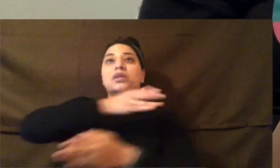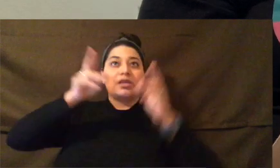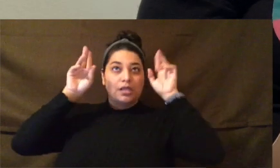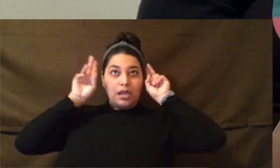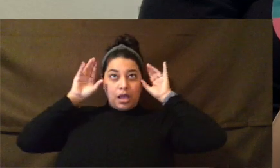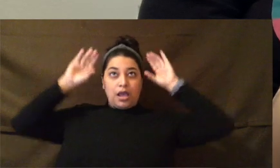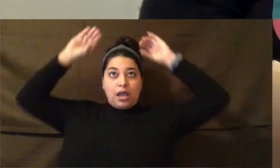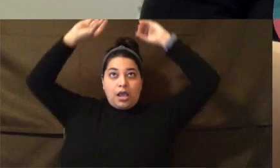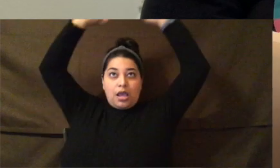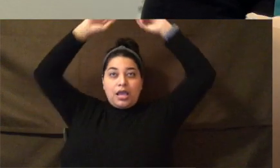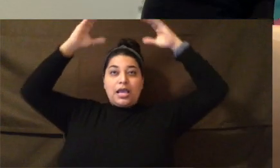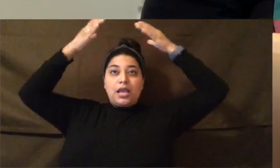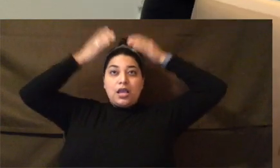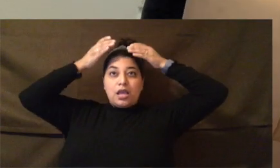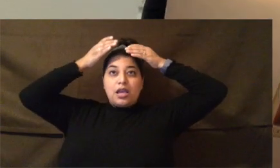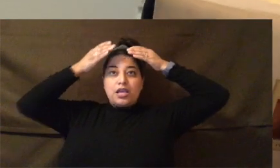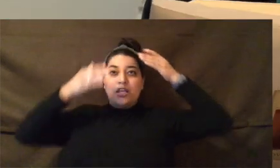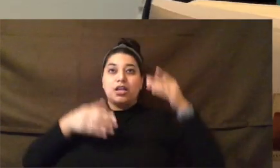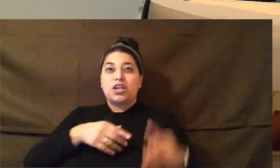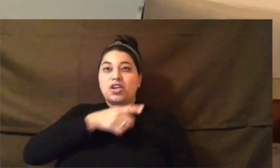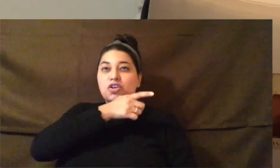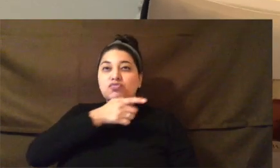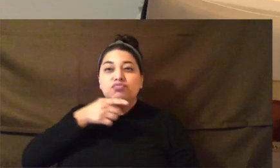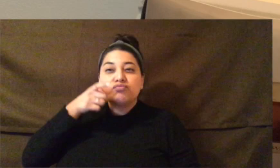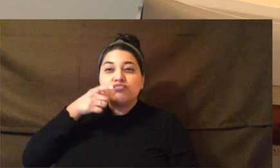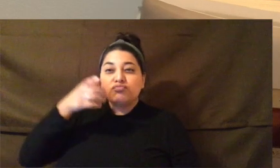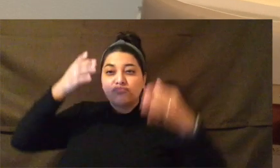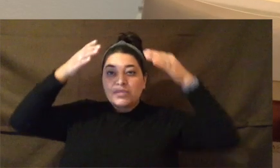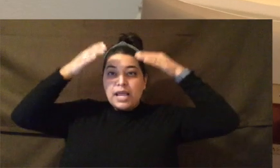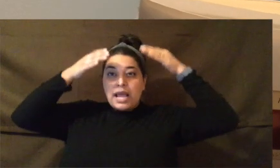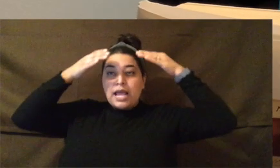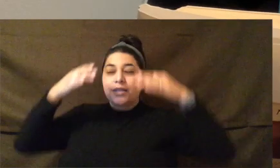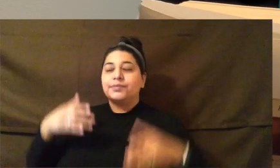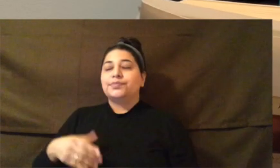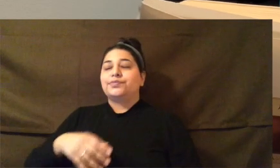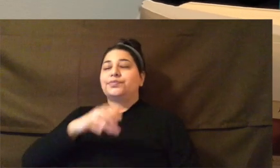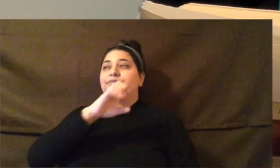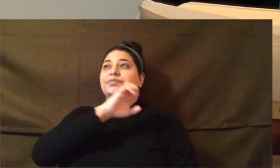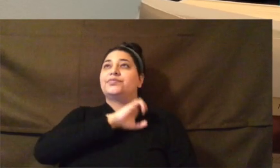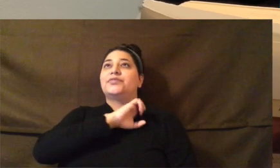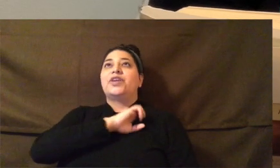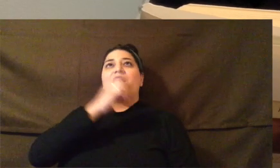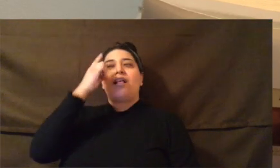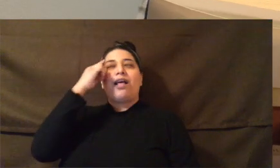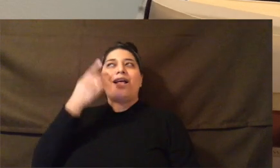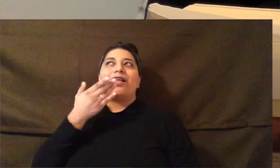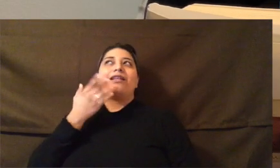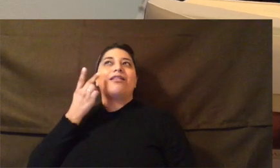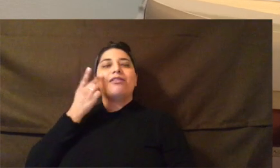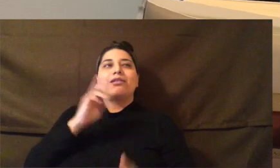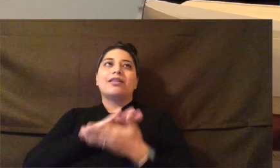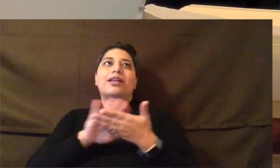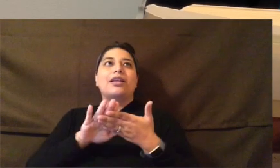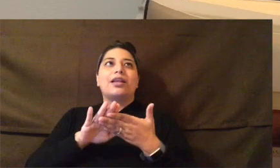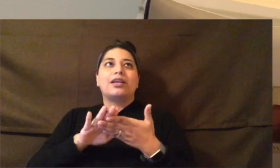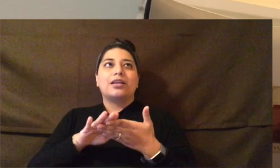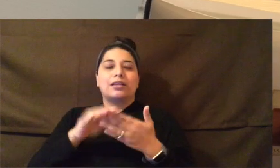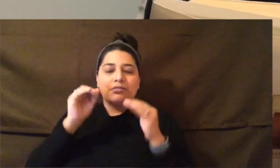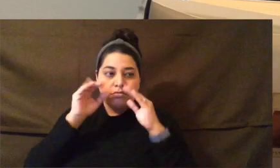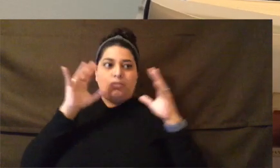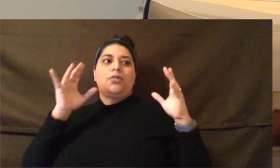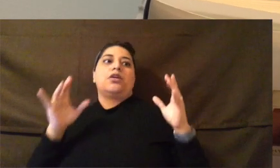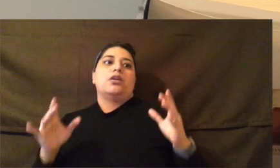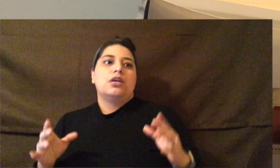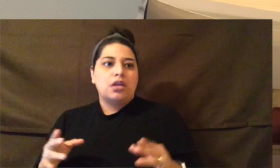him. On his head, he wore a straw boater. The rabbit was thinking that he must look quite dashing. It came as a